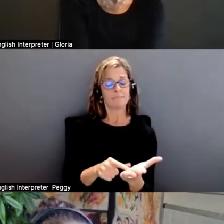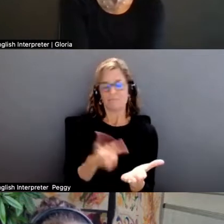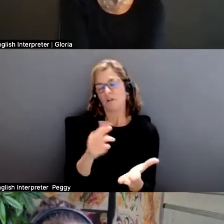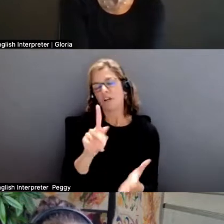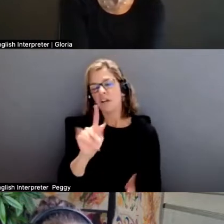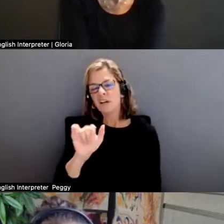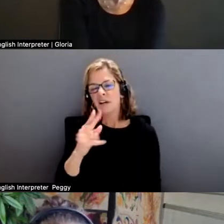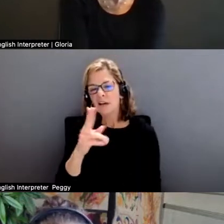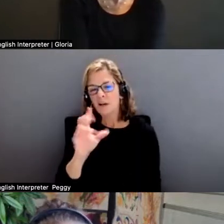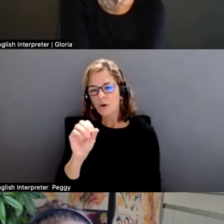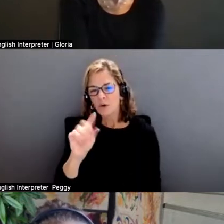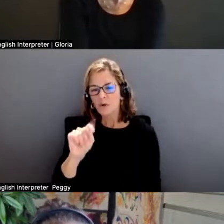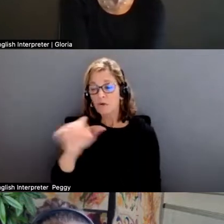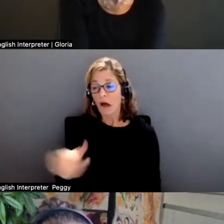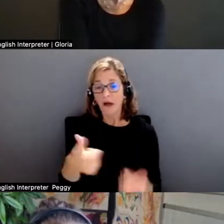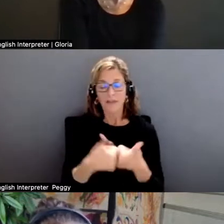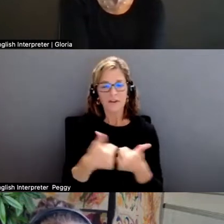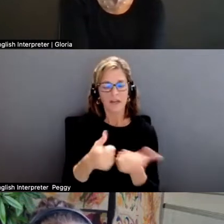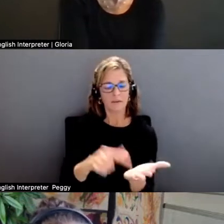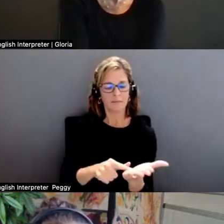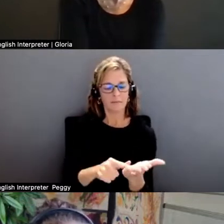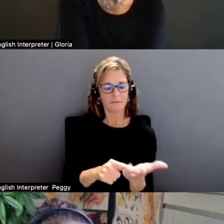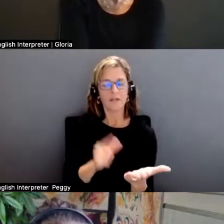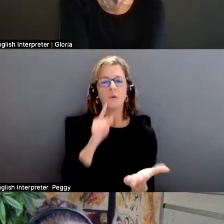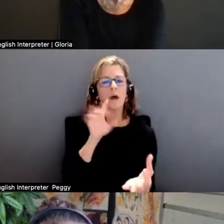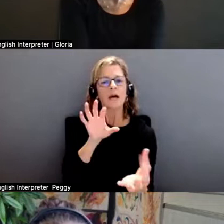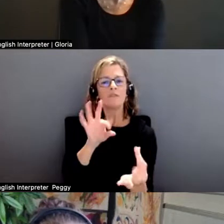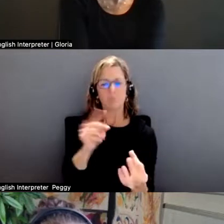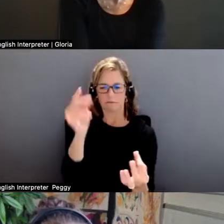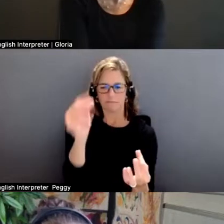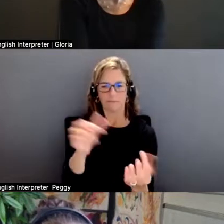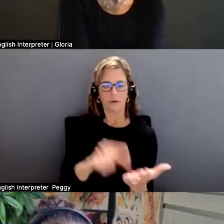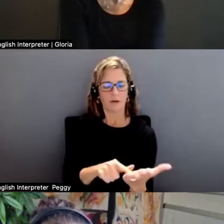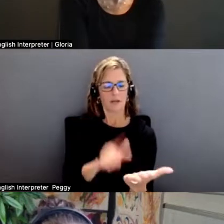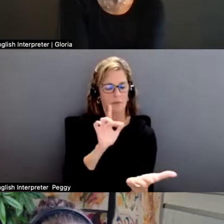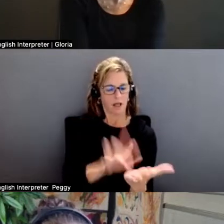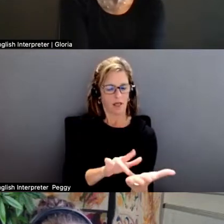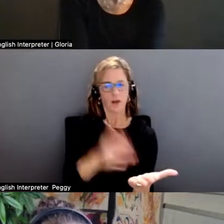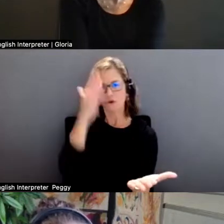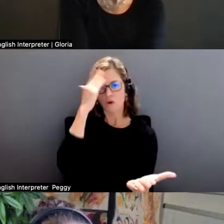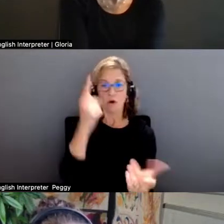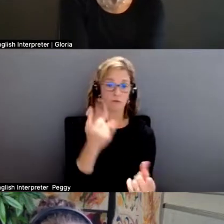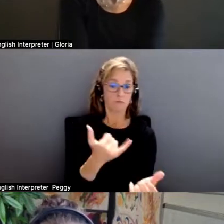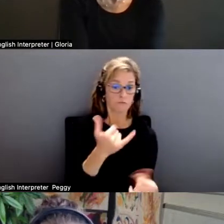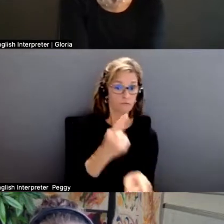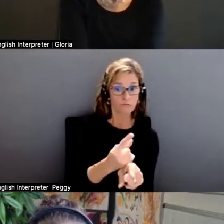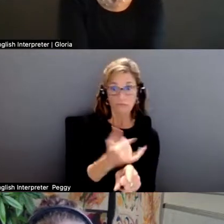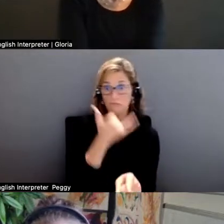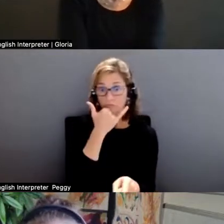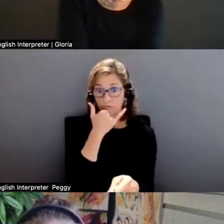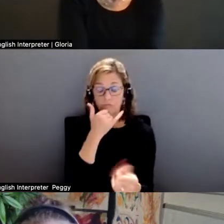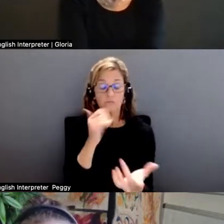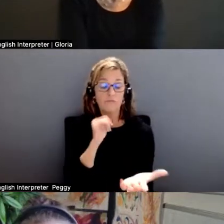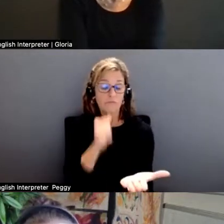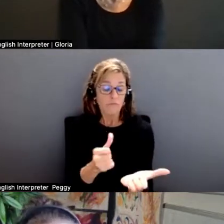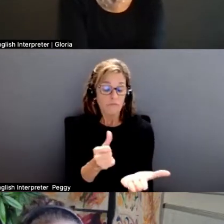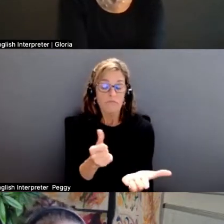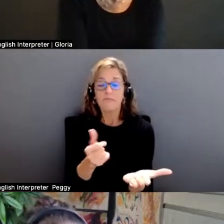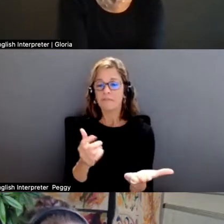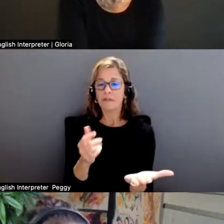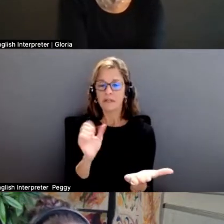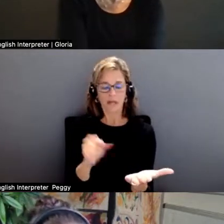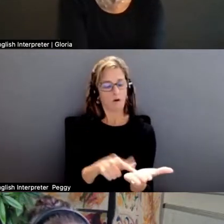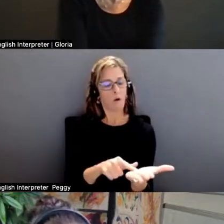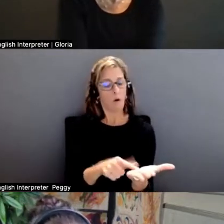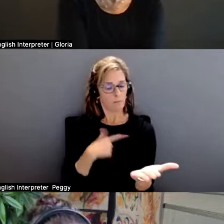they immediately get a score, which can help build up their confidence in their learning as well and with their skills.